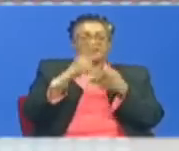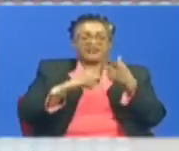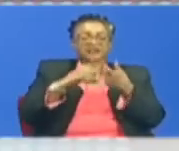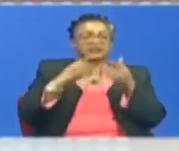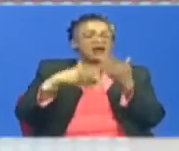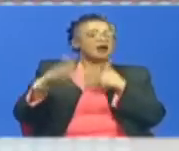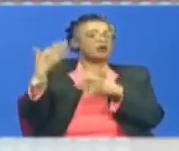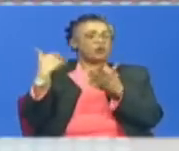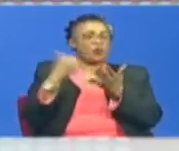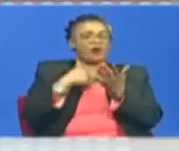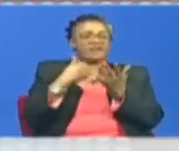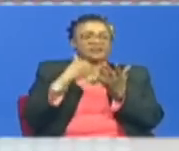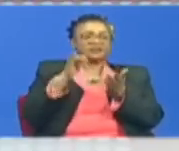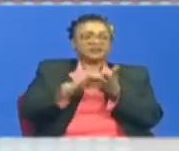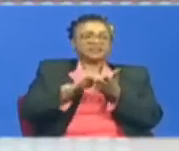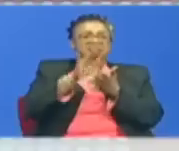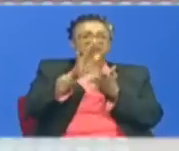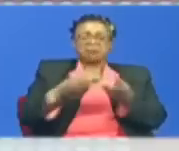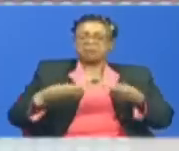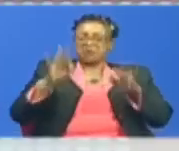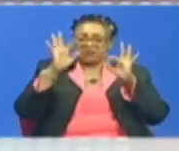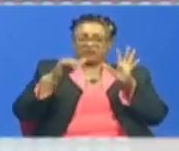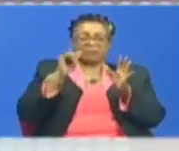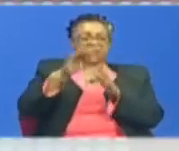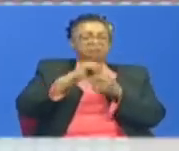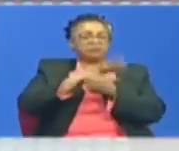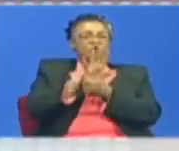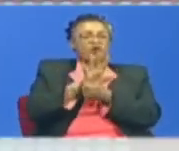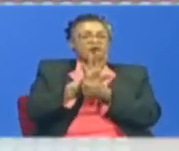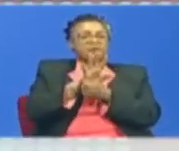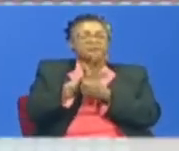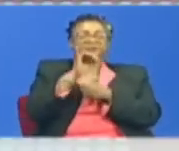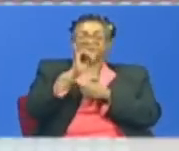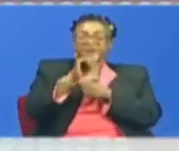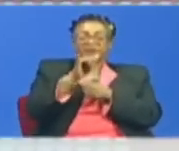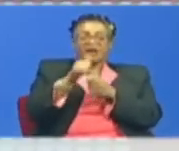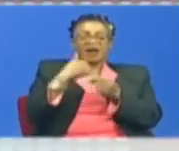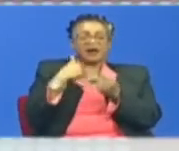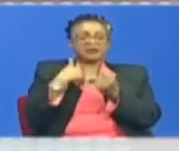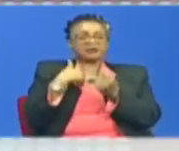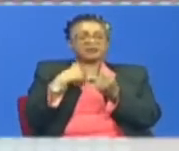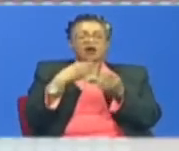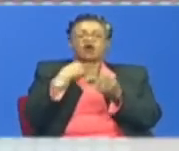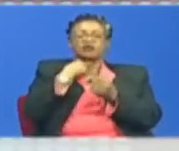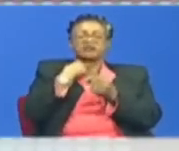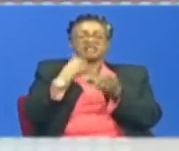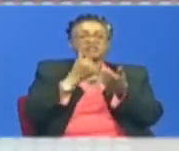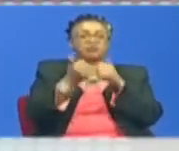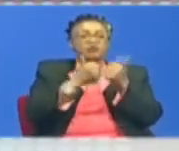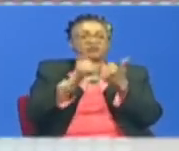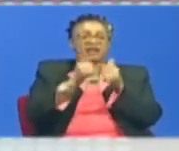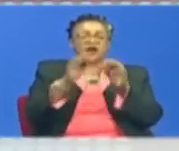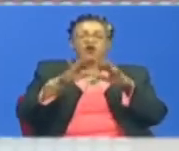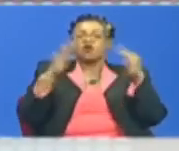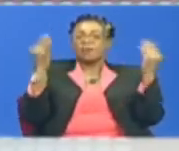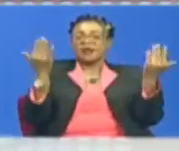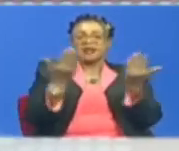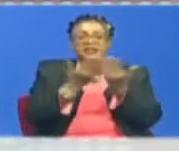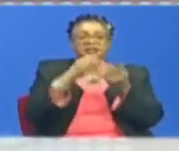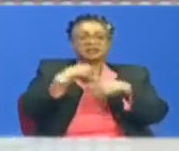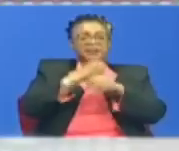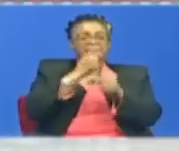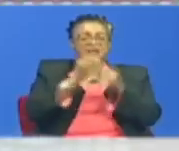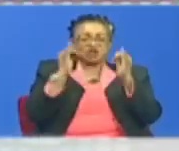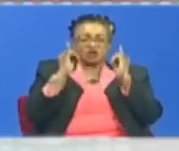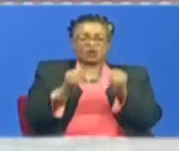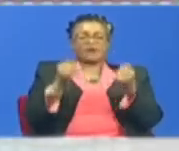refuting claims that he is broke from effects of coronavirus. The pandemic that has halted sports in the country and globally has made him focus